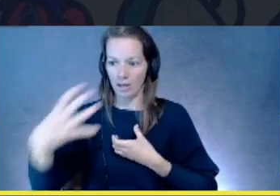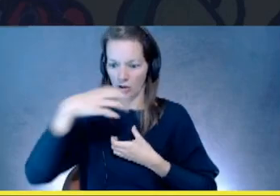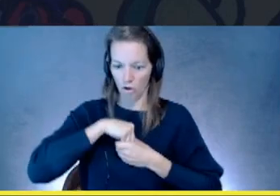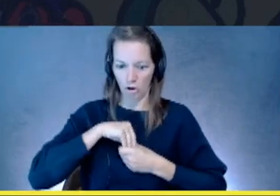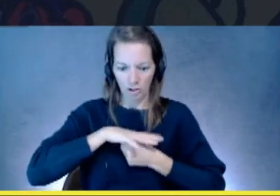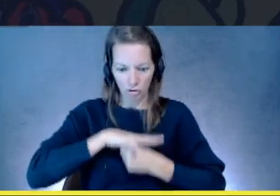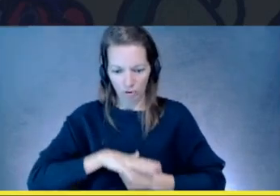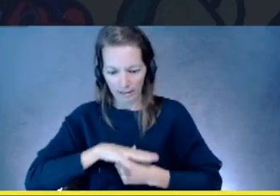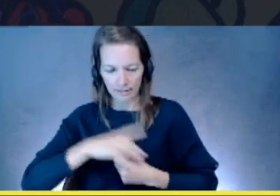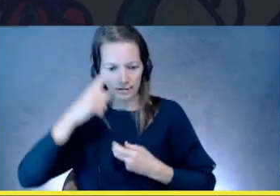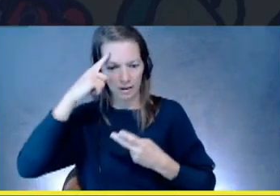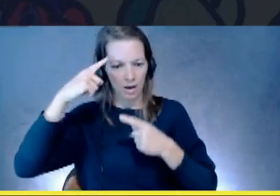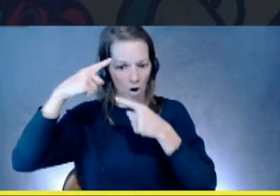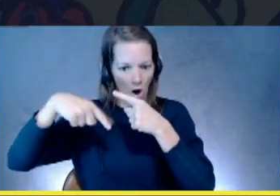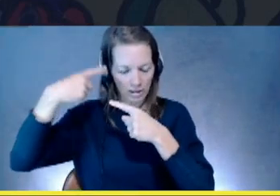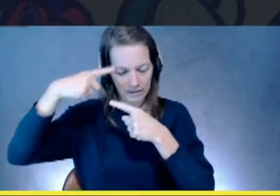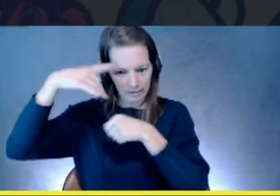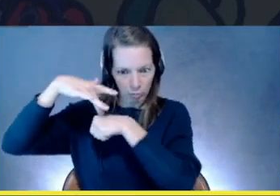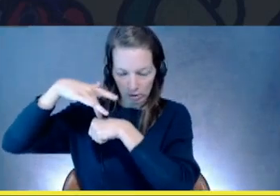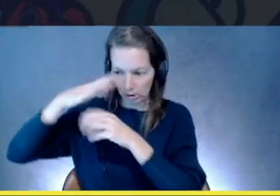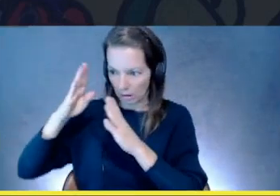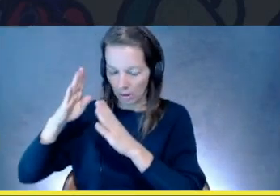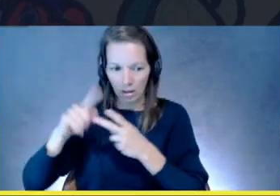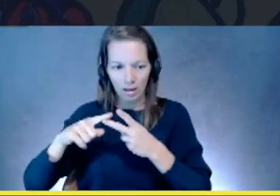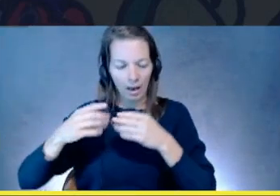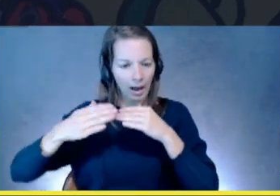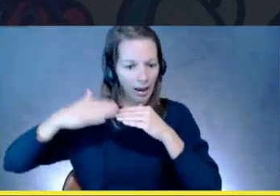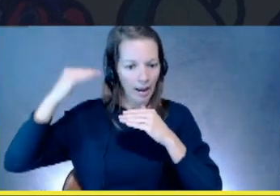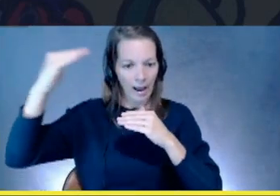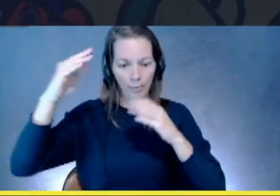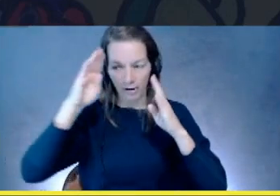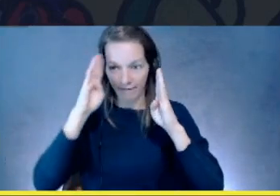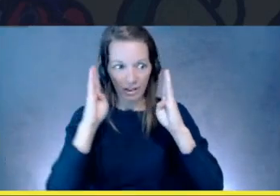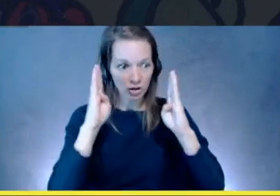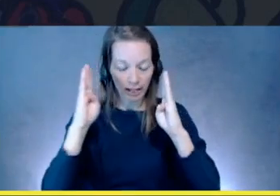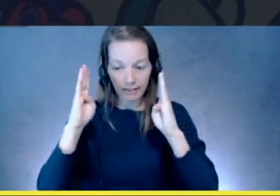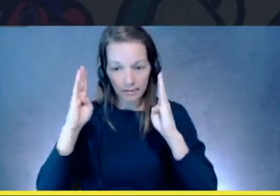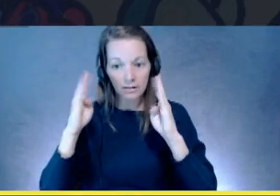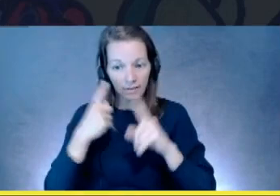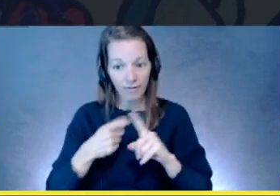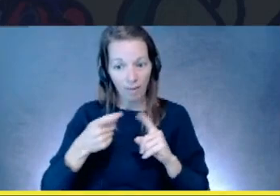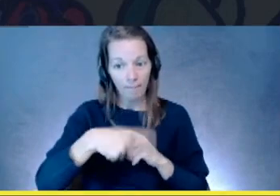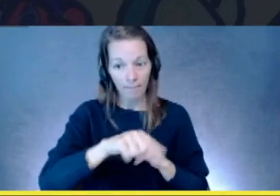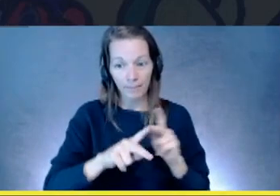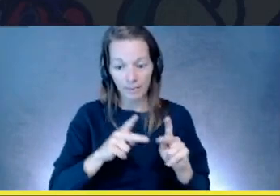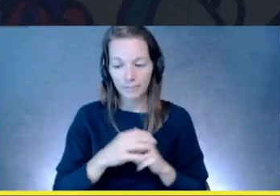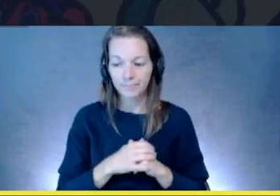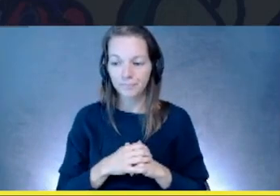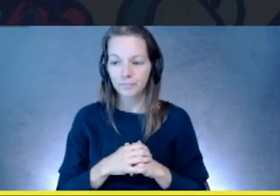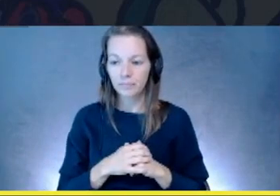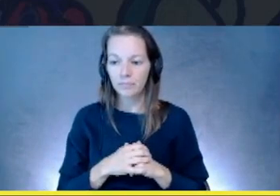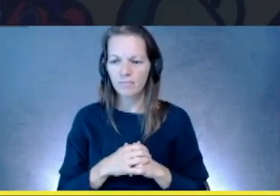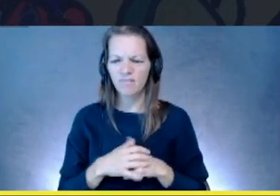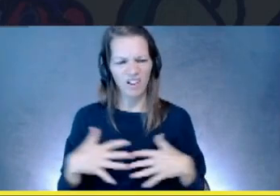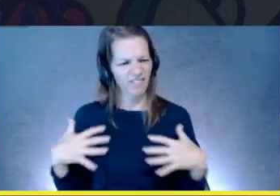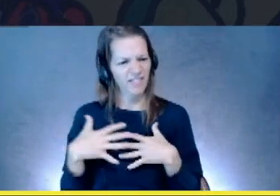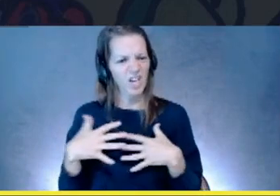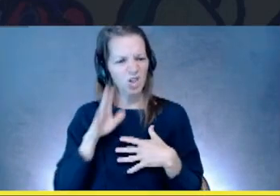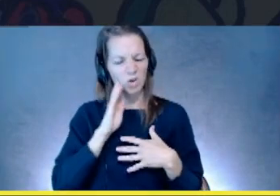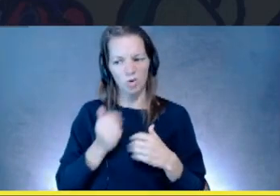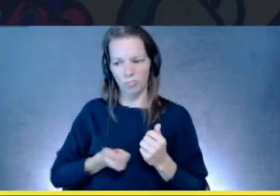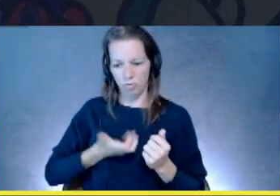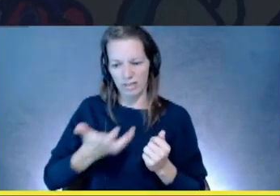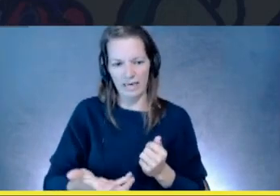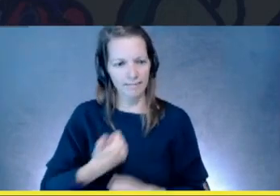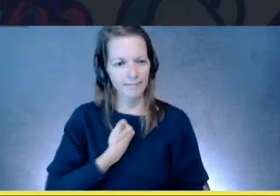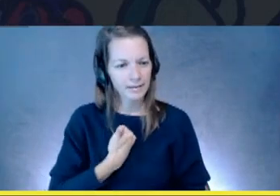cognitive preoccupation, hypervigilance among trainees. The fear of bringing one's authentic self to the workplace